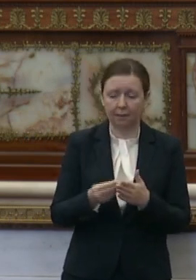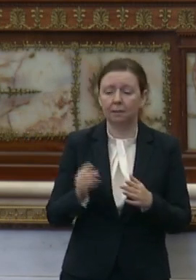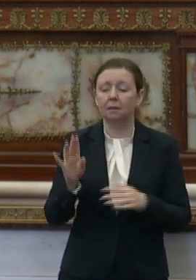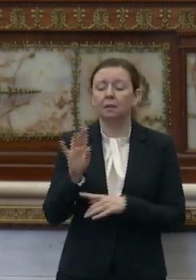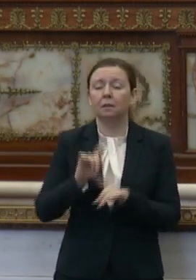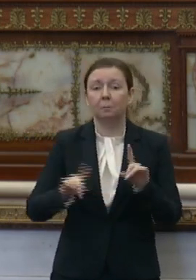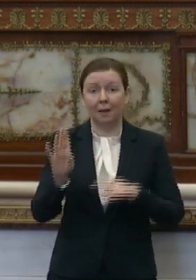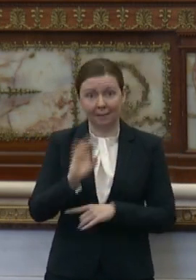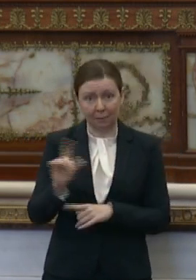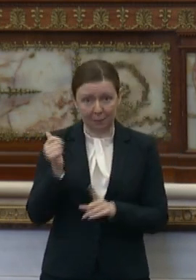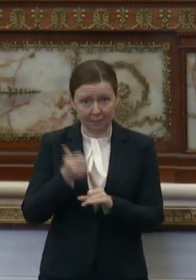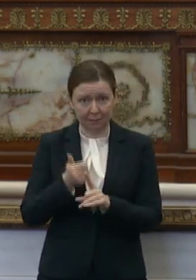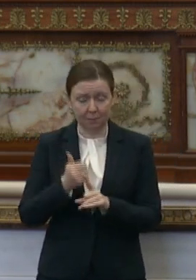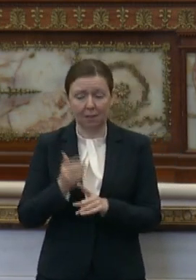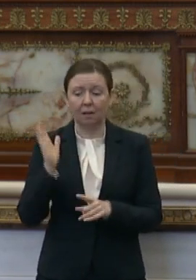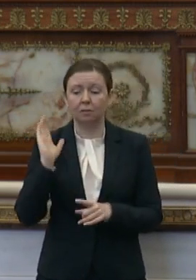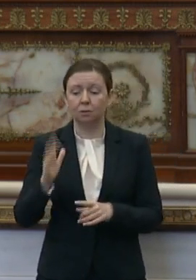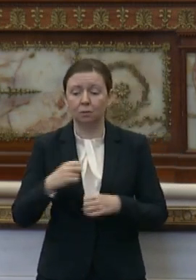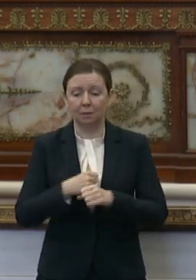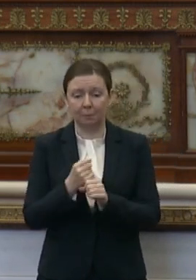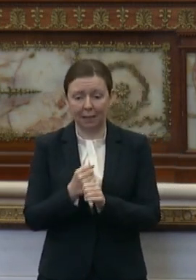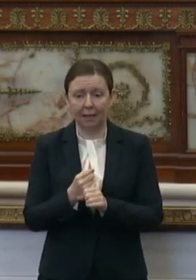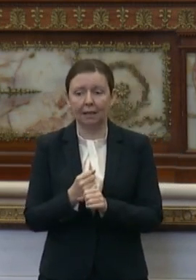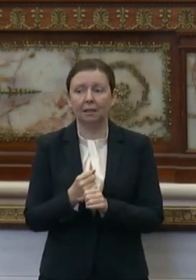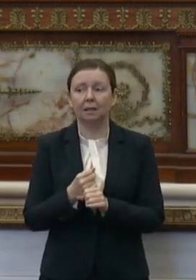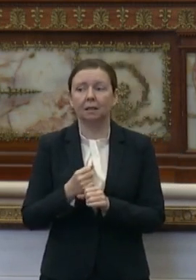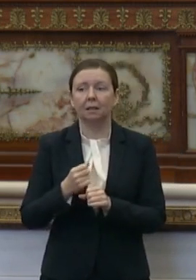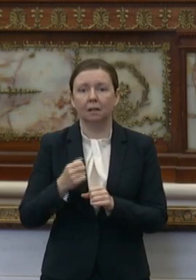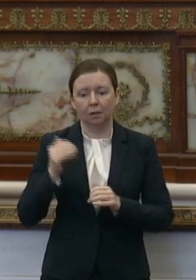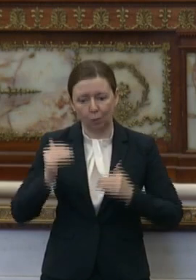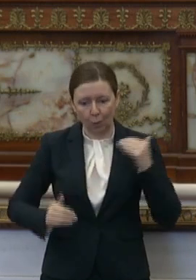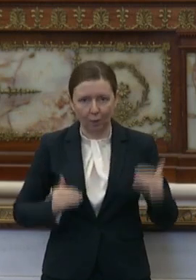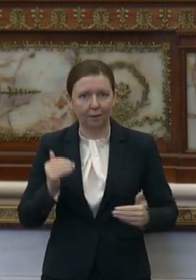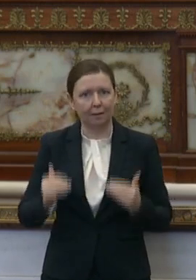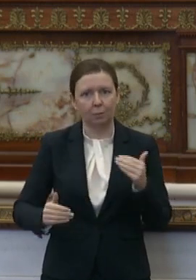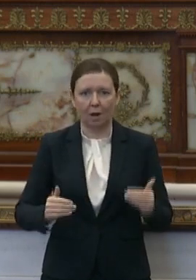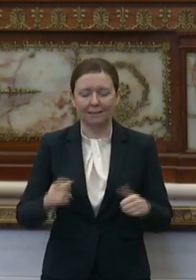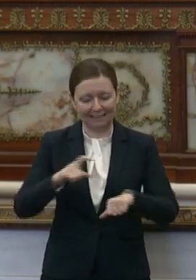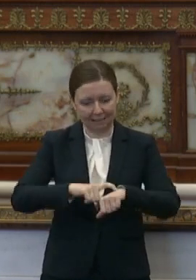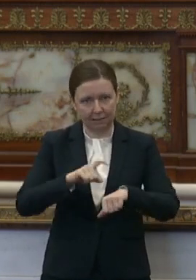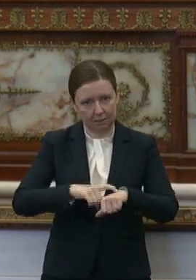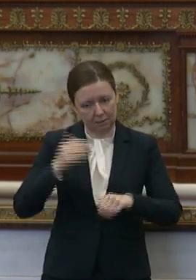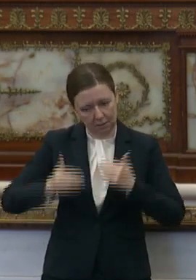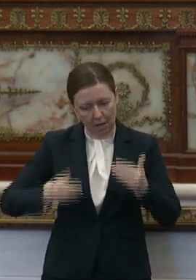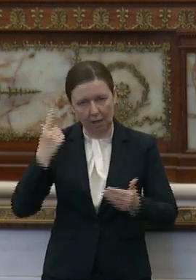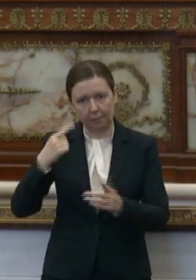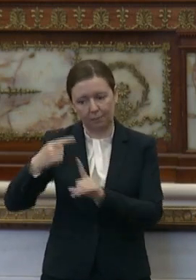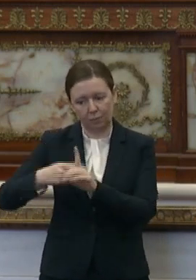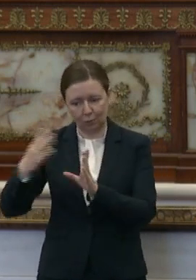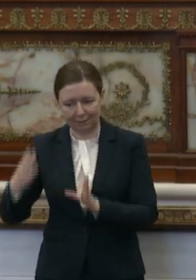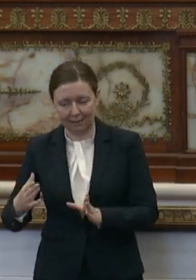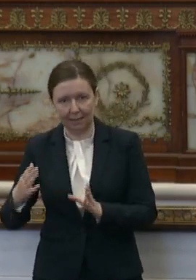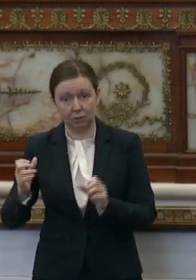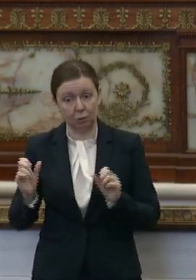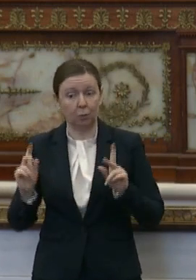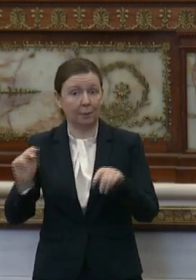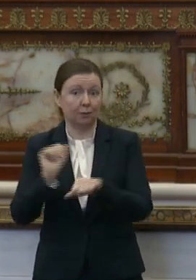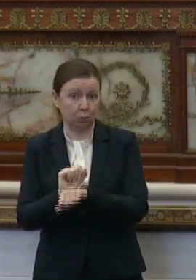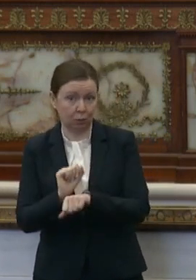bills do is they create an orderly process and time for tenants to get back to